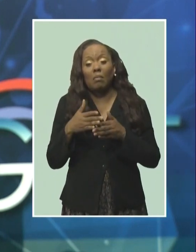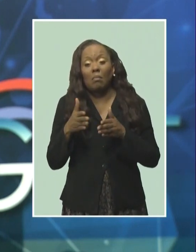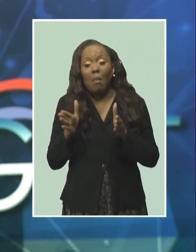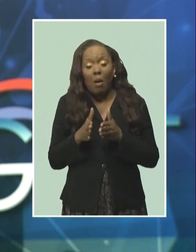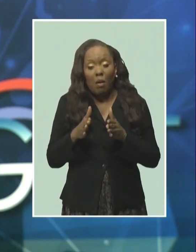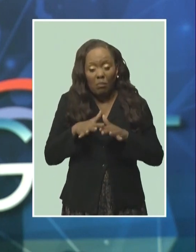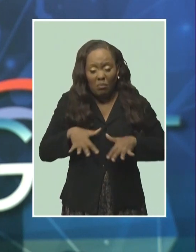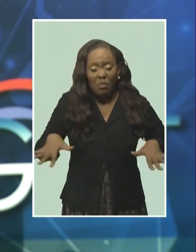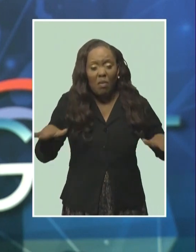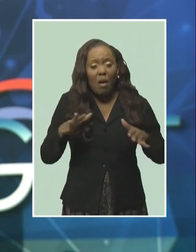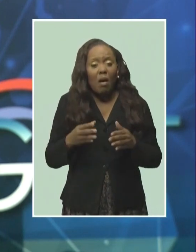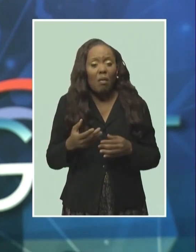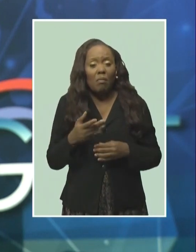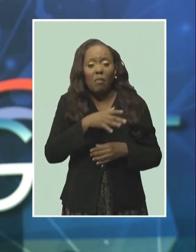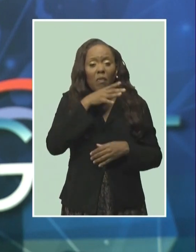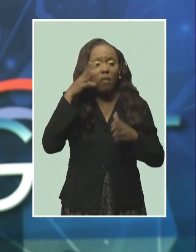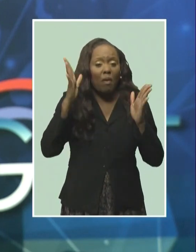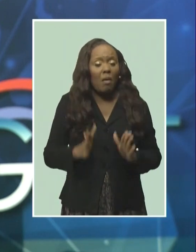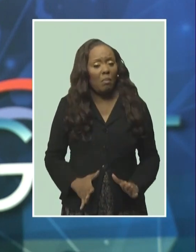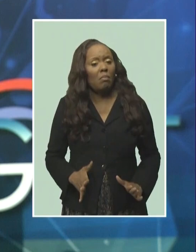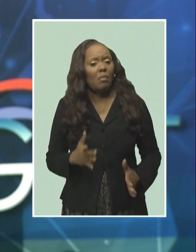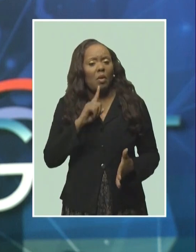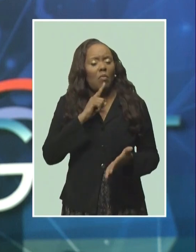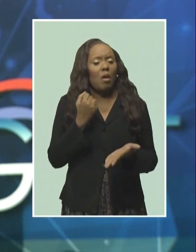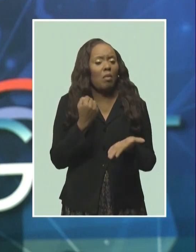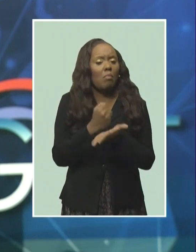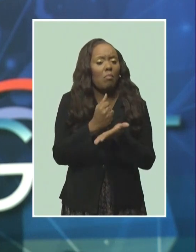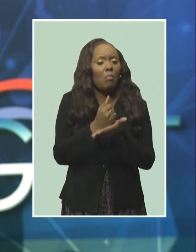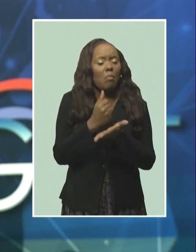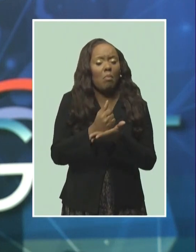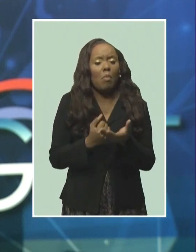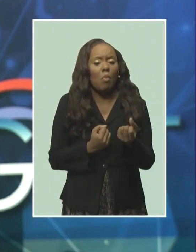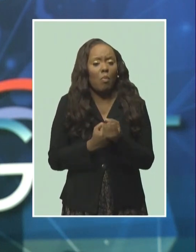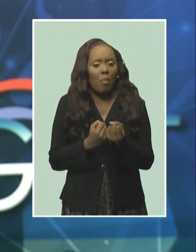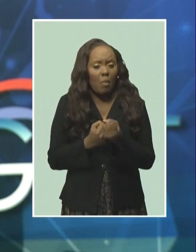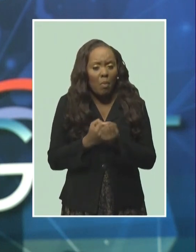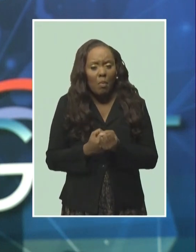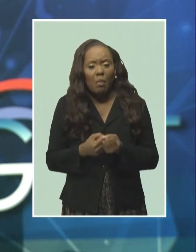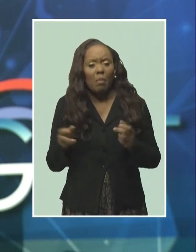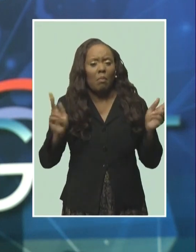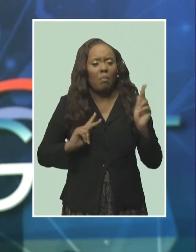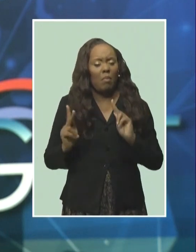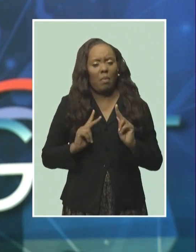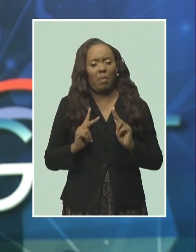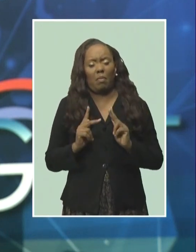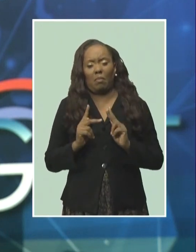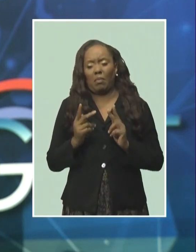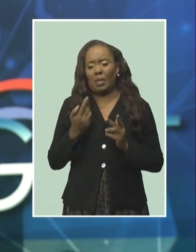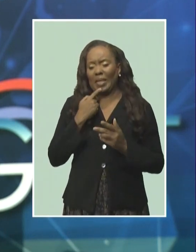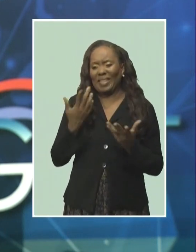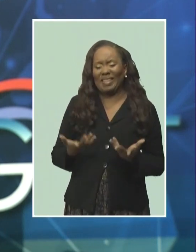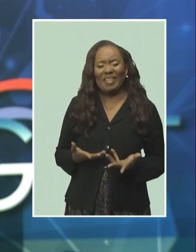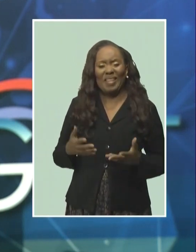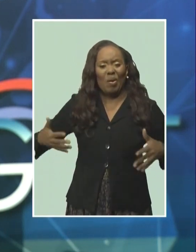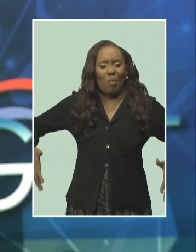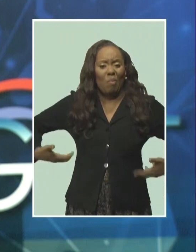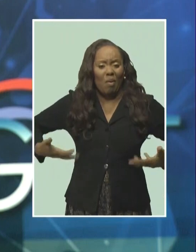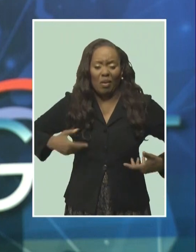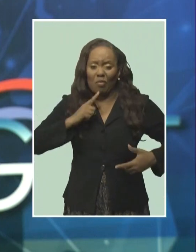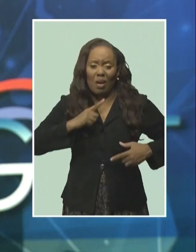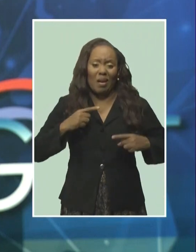containers that have come in out of Suriname. I'm not like, hold on. We always have this penchant in this country for imports. And